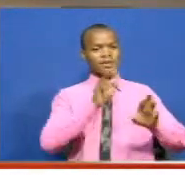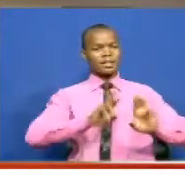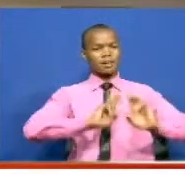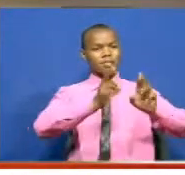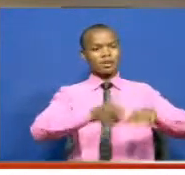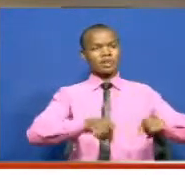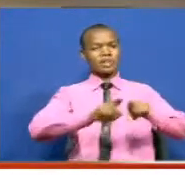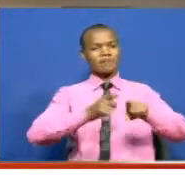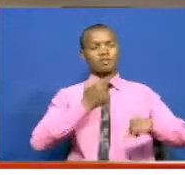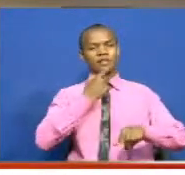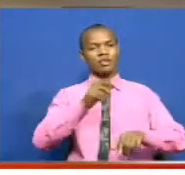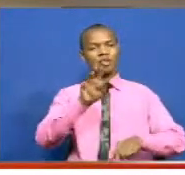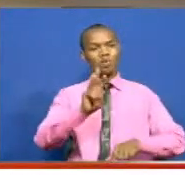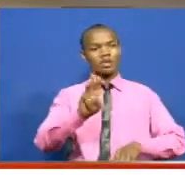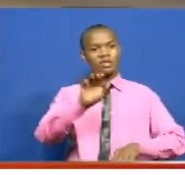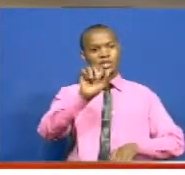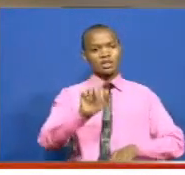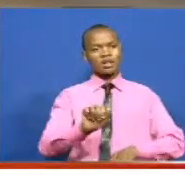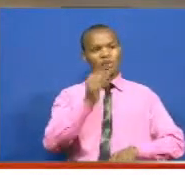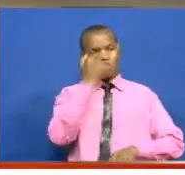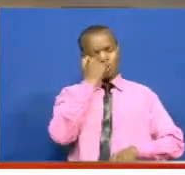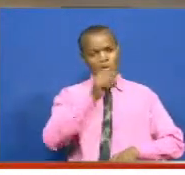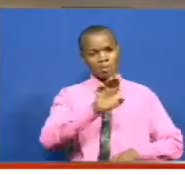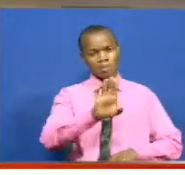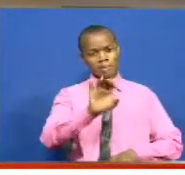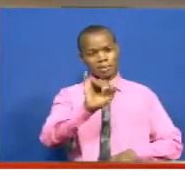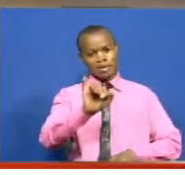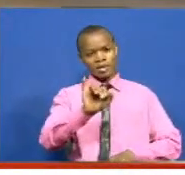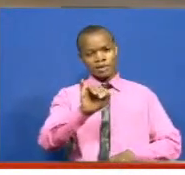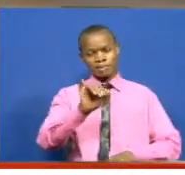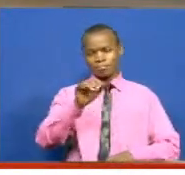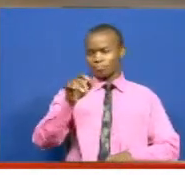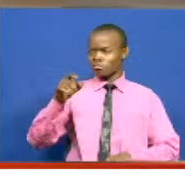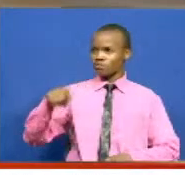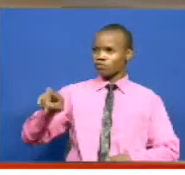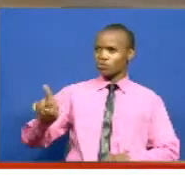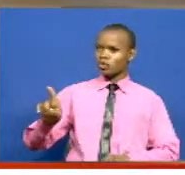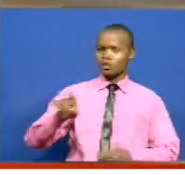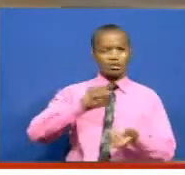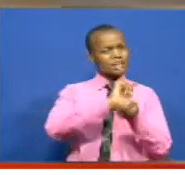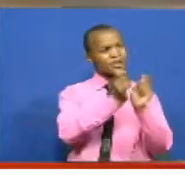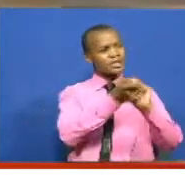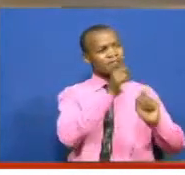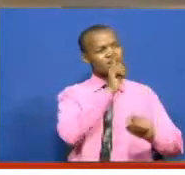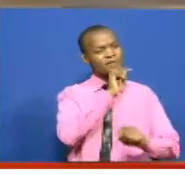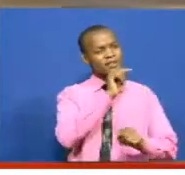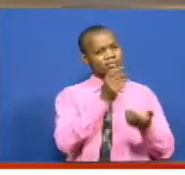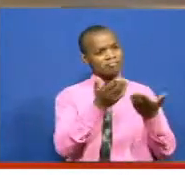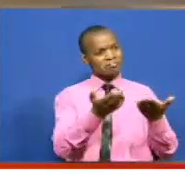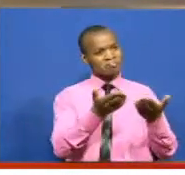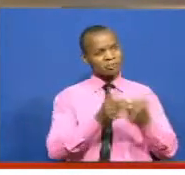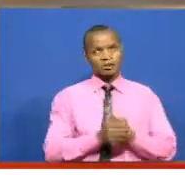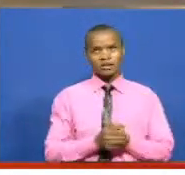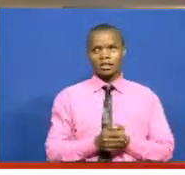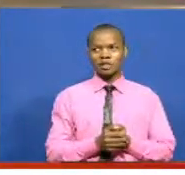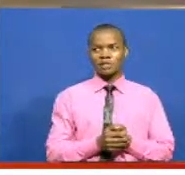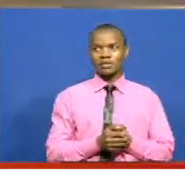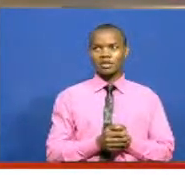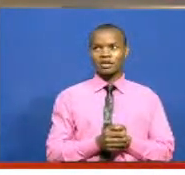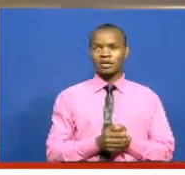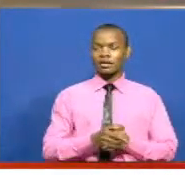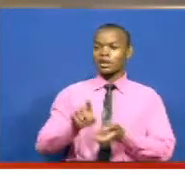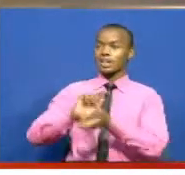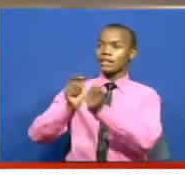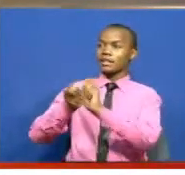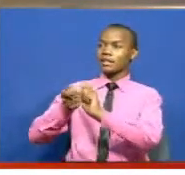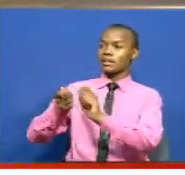said Wajir South is the home of BBI. True. Has that changed? And look, bearing in mind that you're citing some grievances this morning. It hasn't